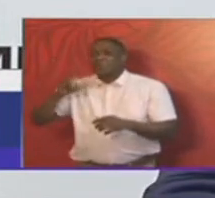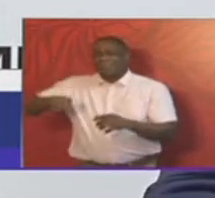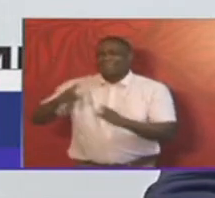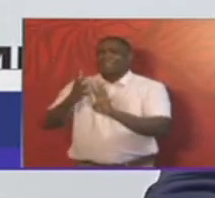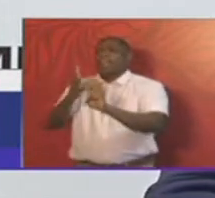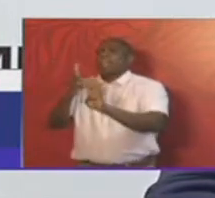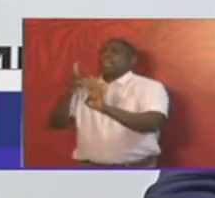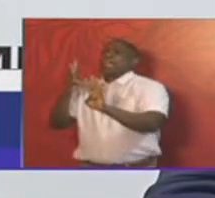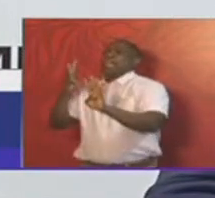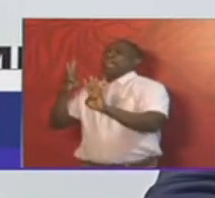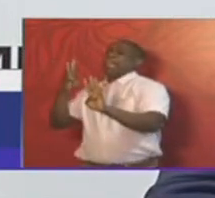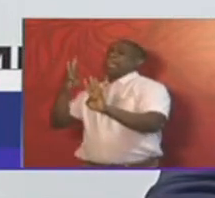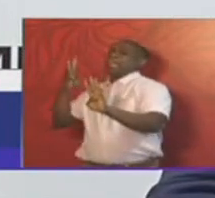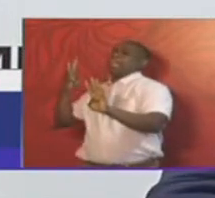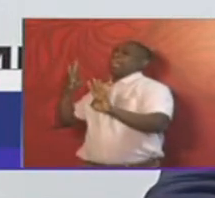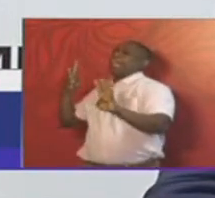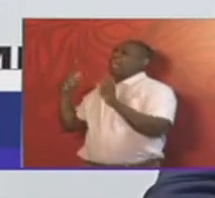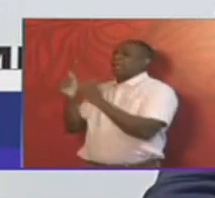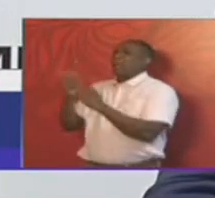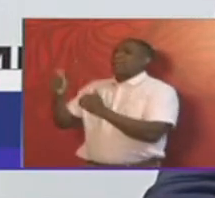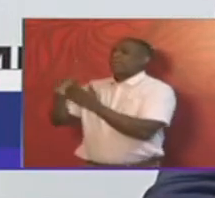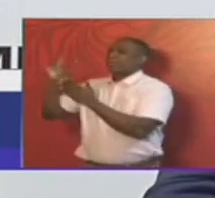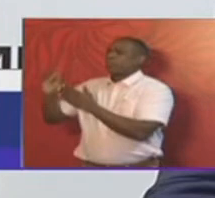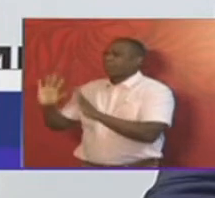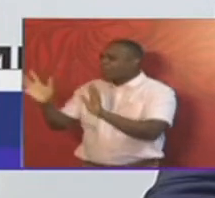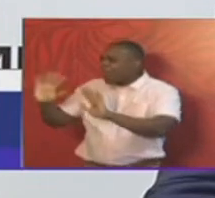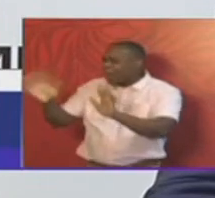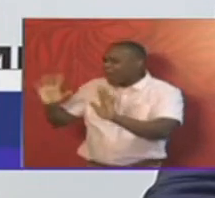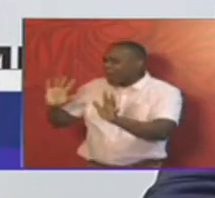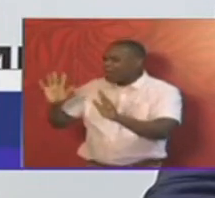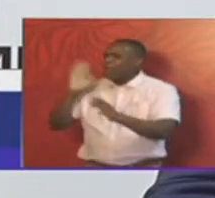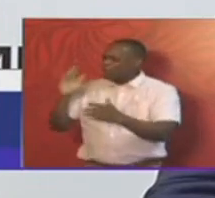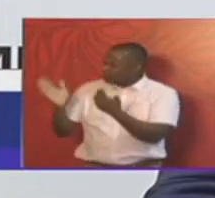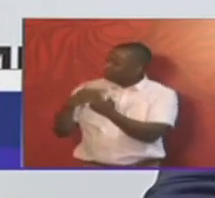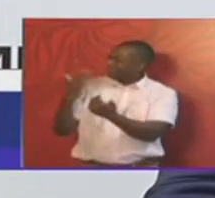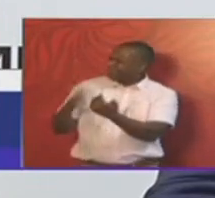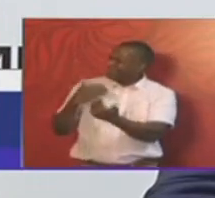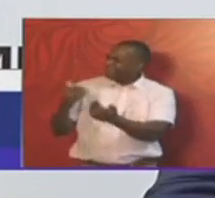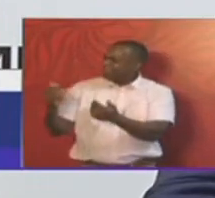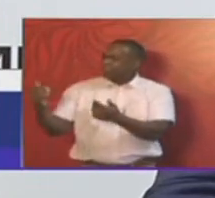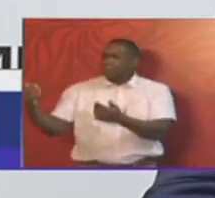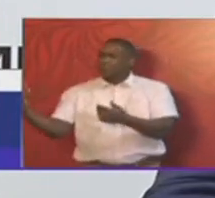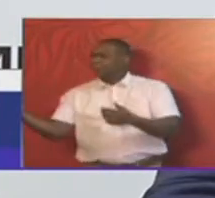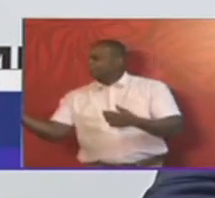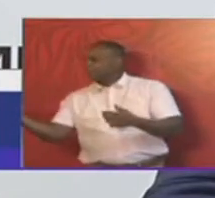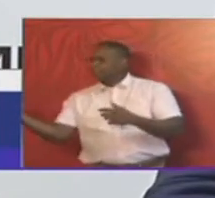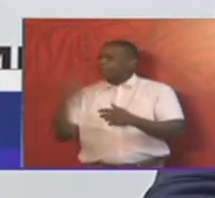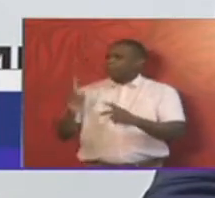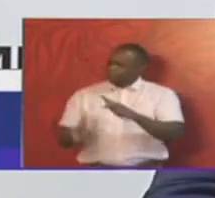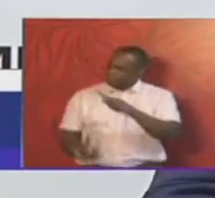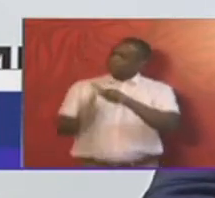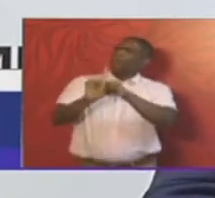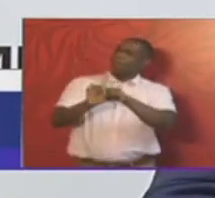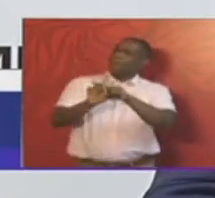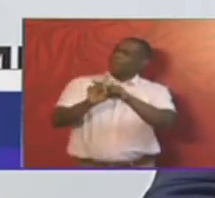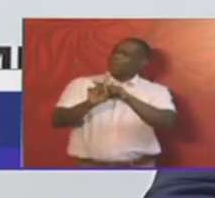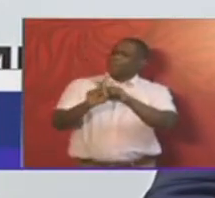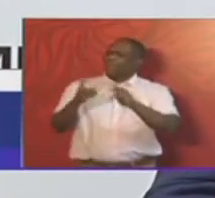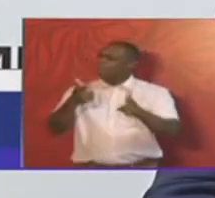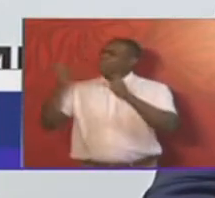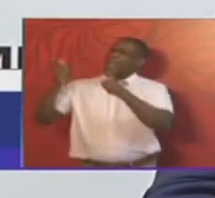with the other students. We are going to make it easy for you. We are going to give you express service to get